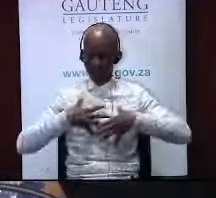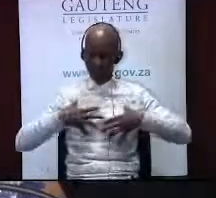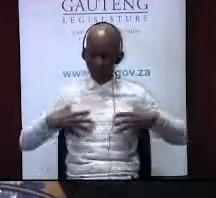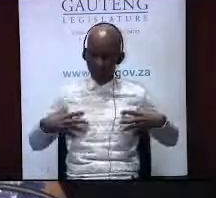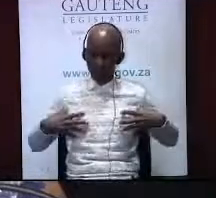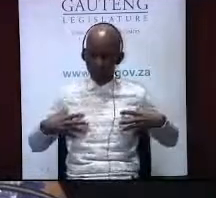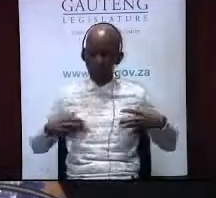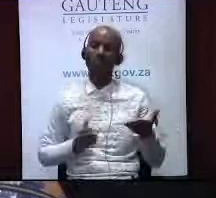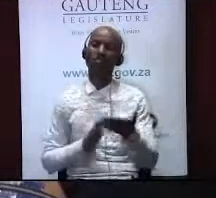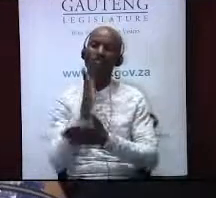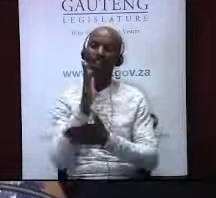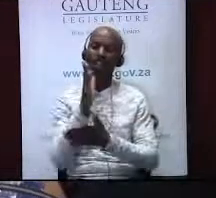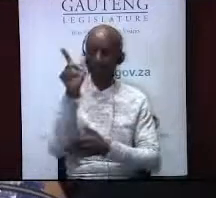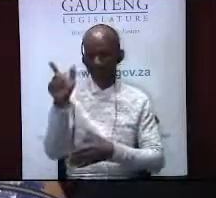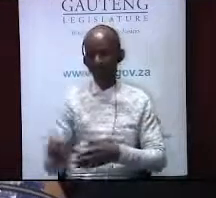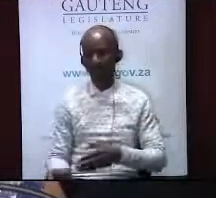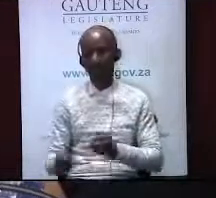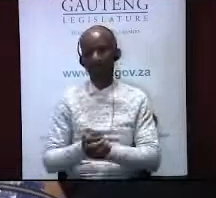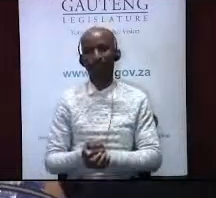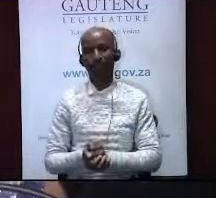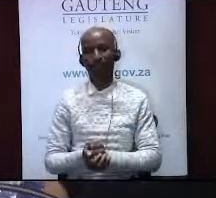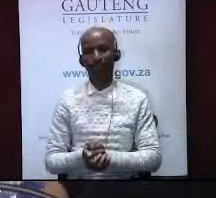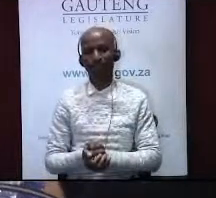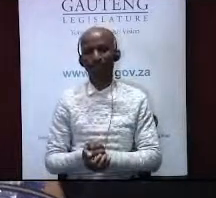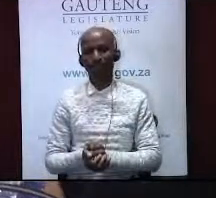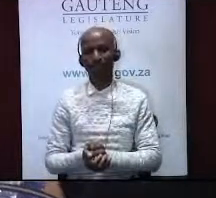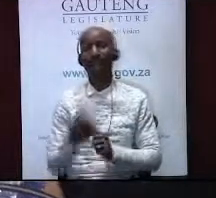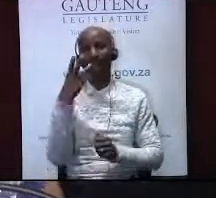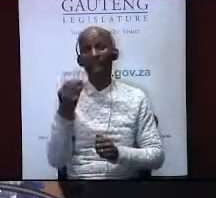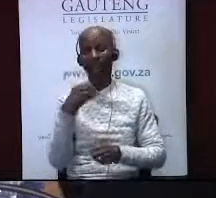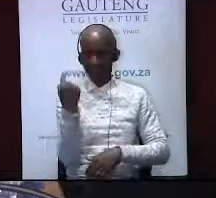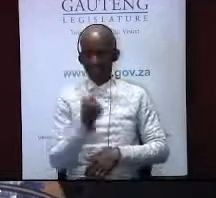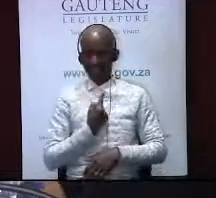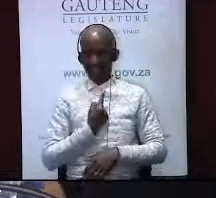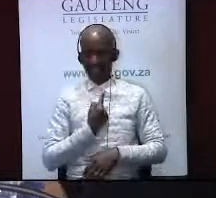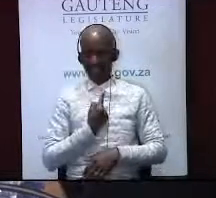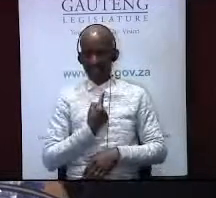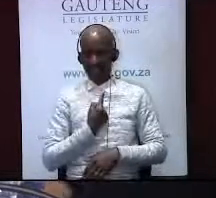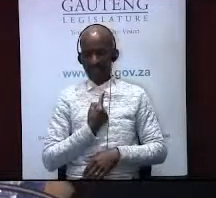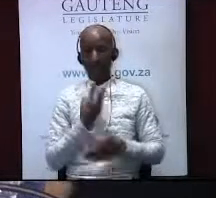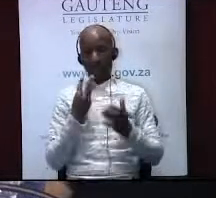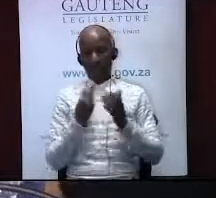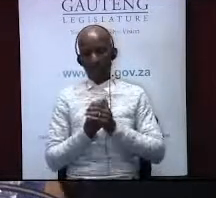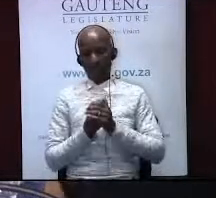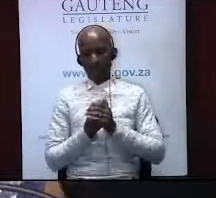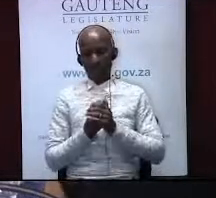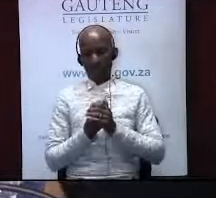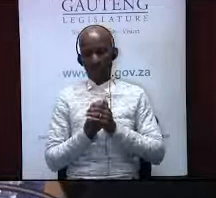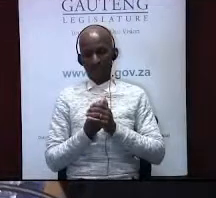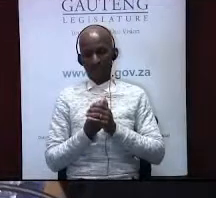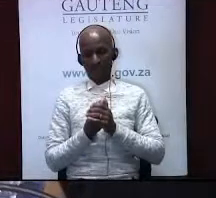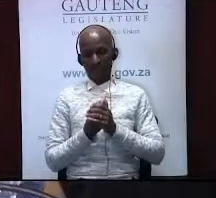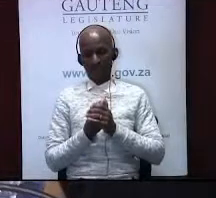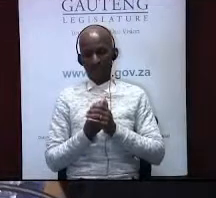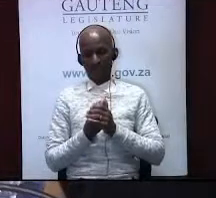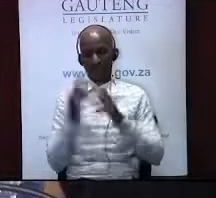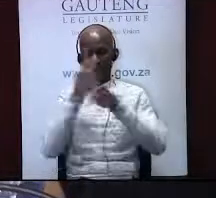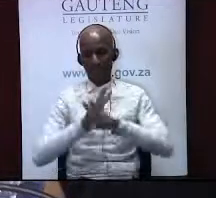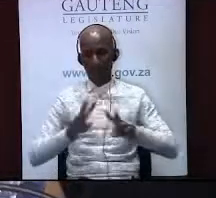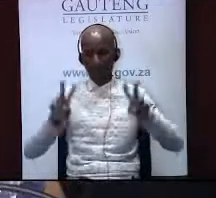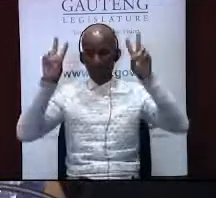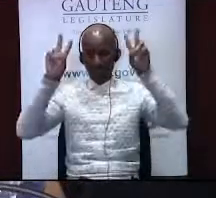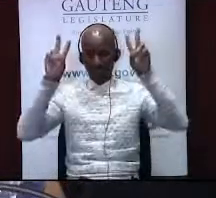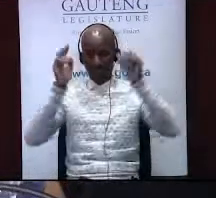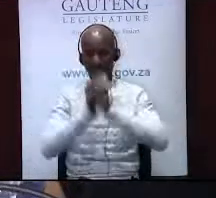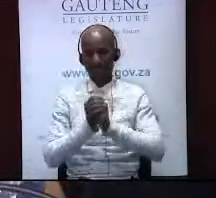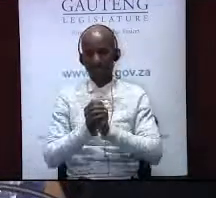of righteousness. You get yourself with the gospel of peace, with